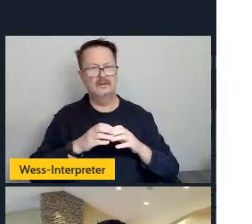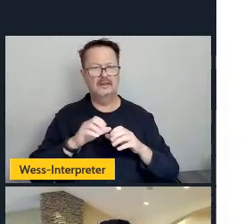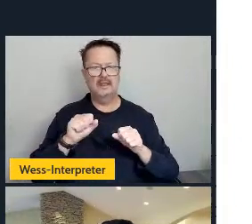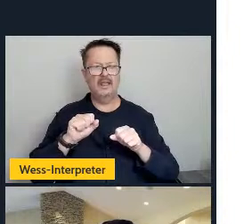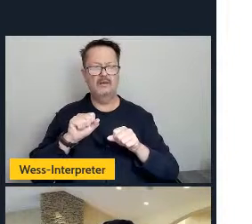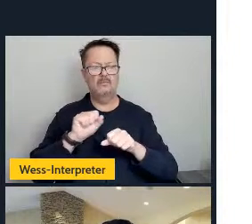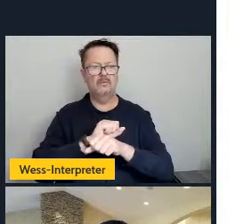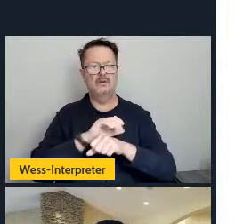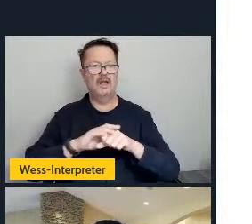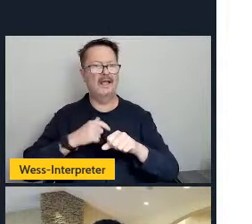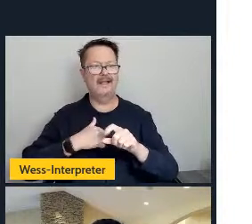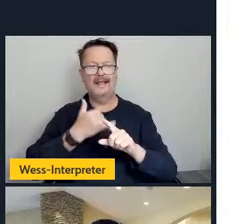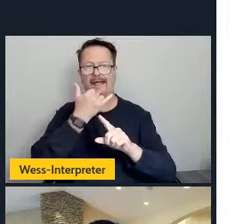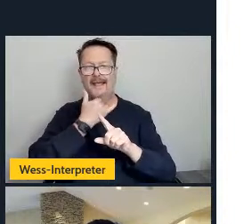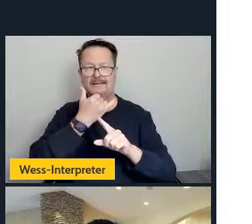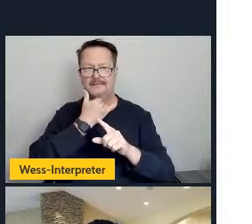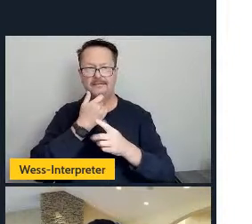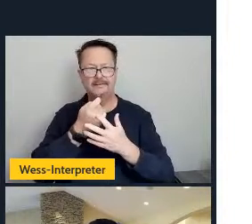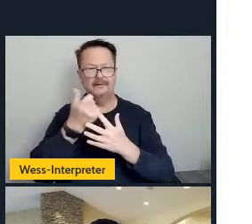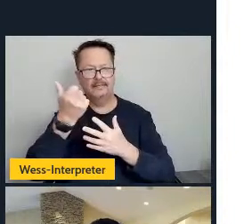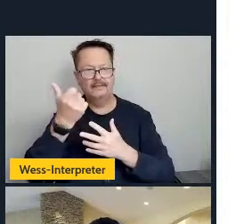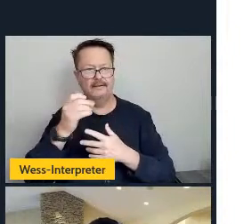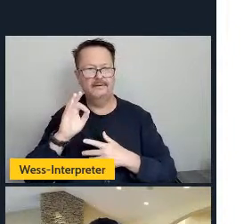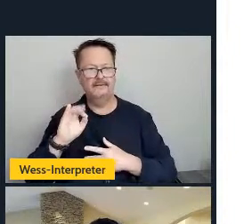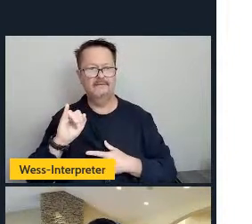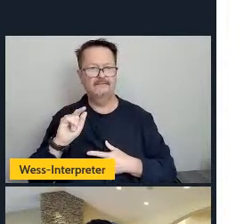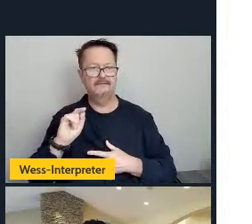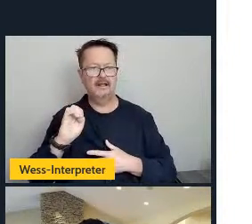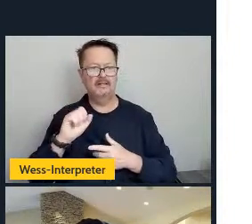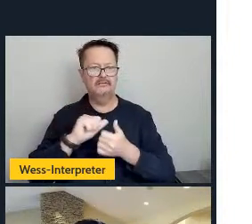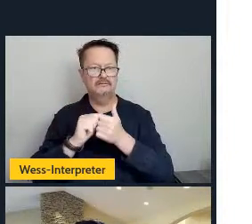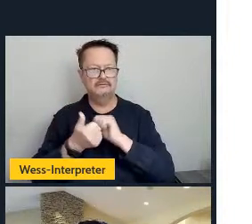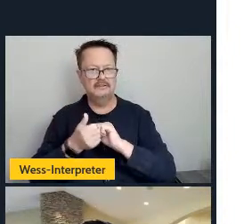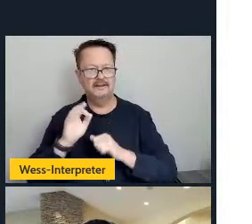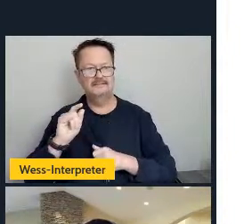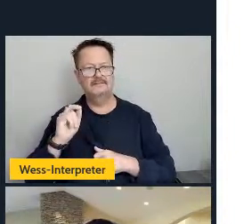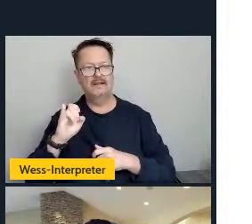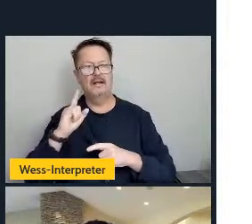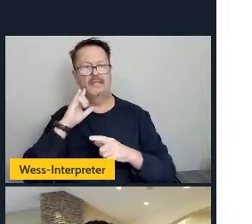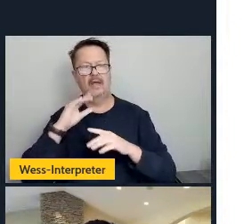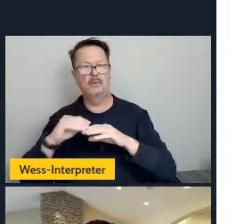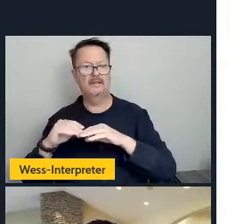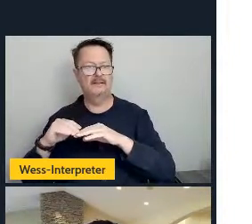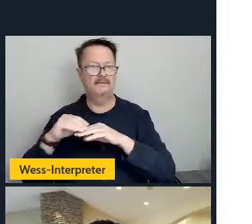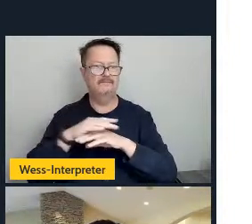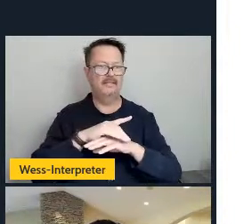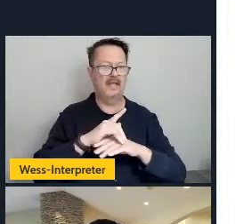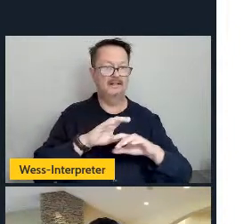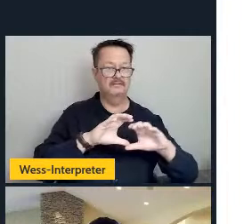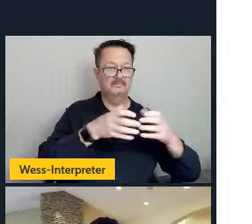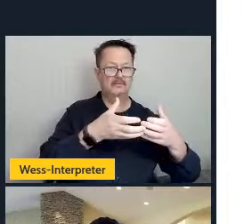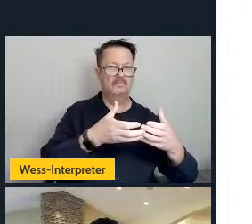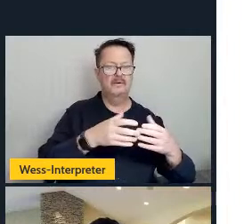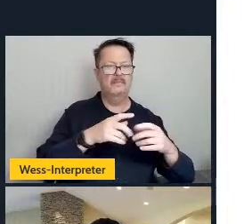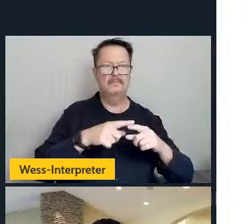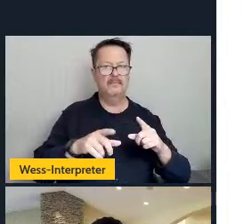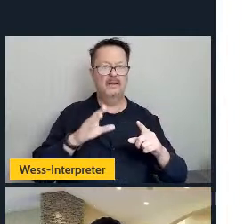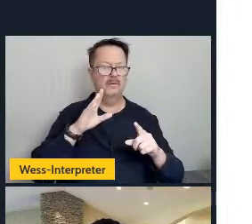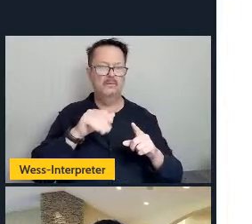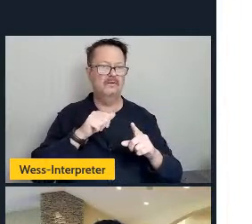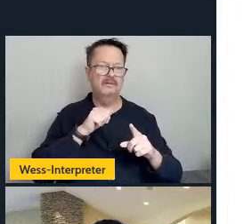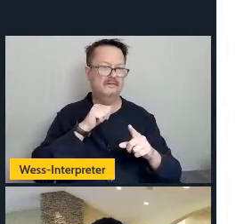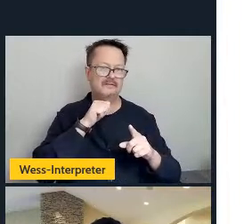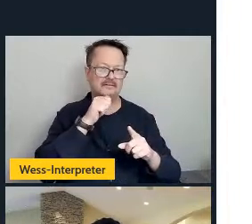can accidentally delete a file or change a file that impacts another component without really being aware of that. And it will take time